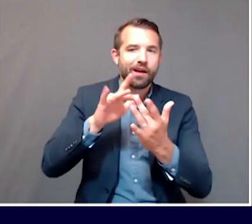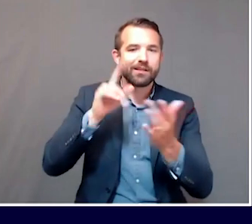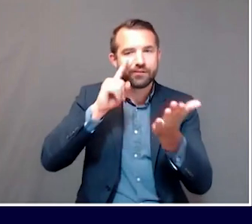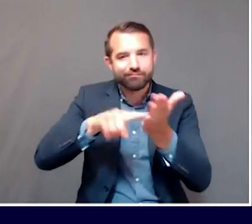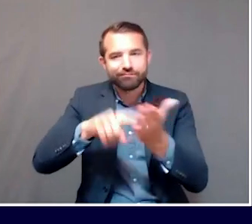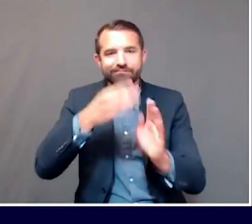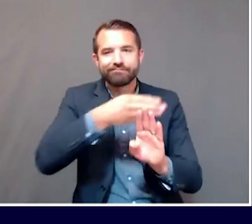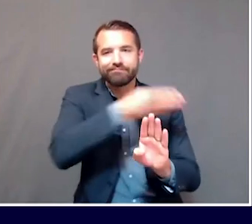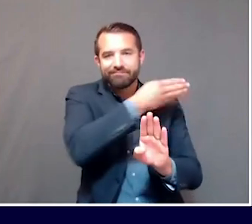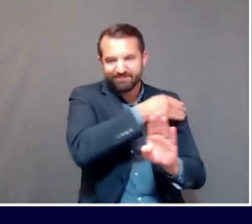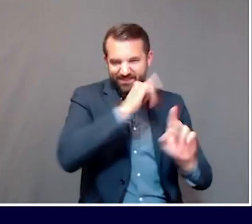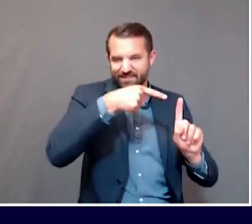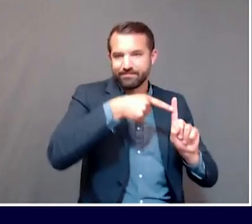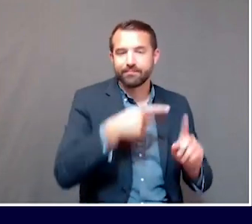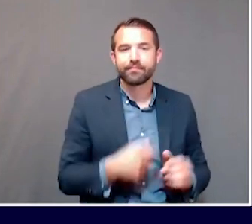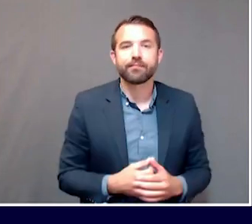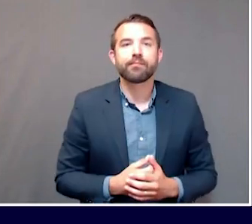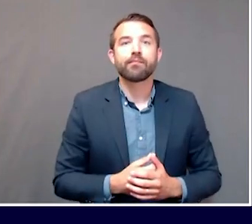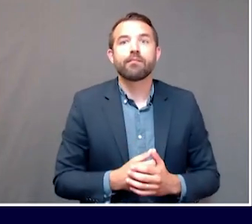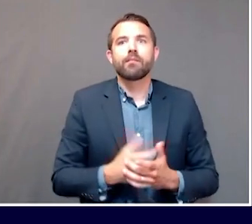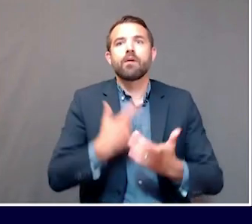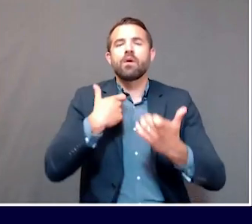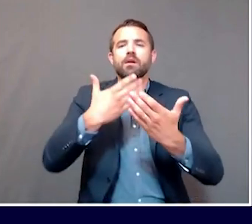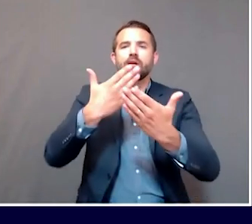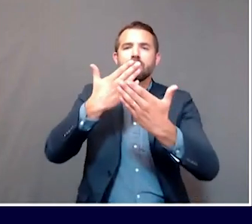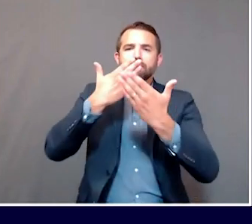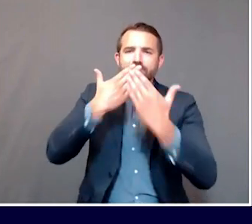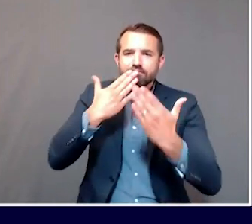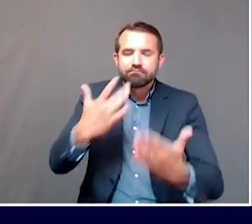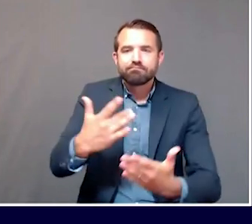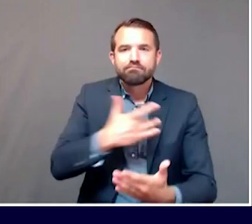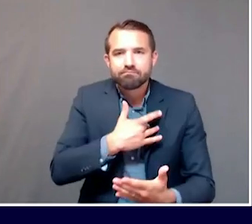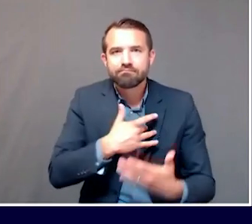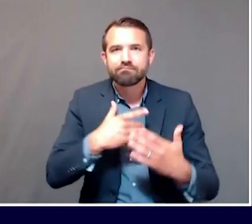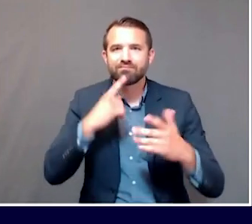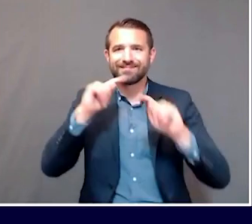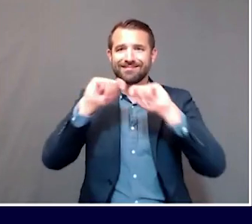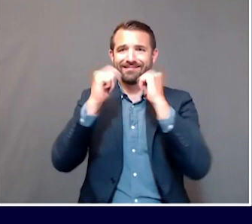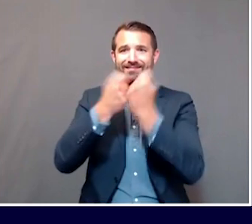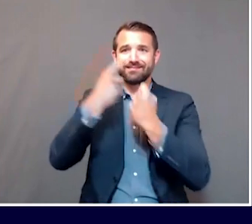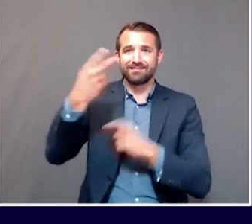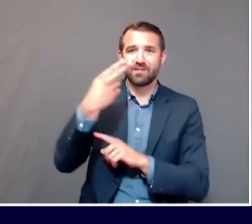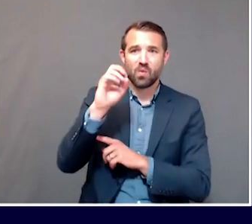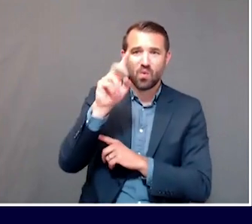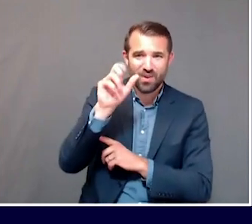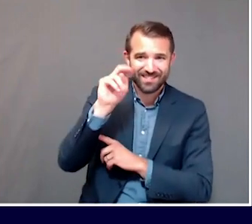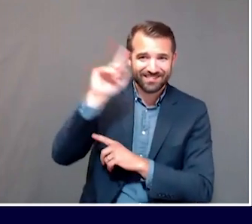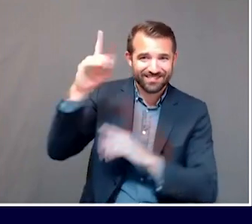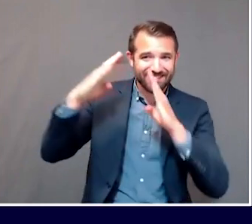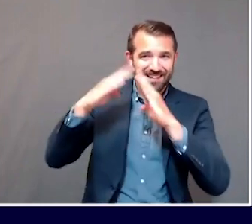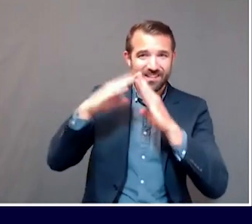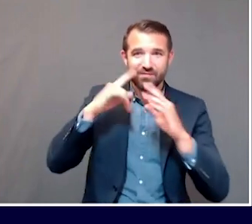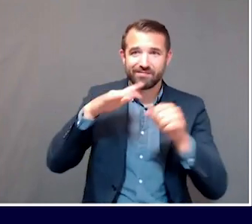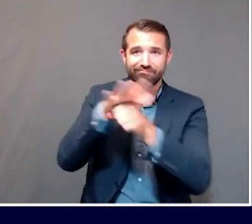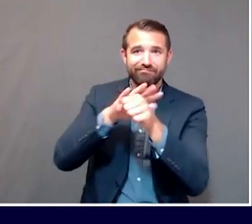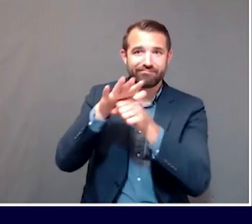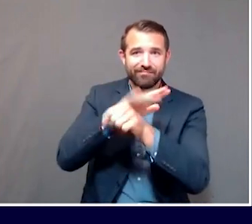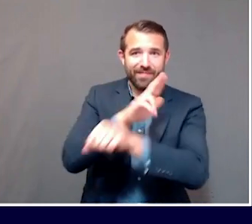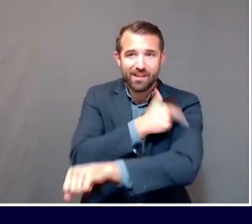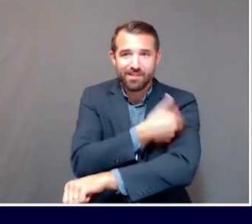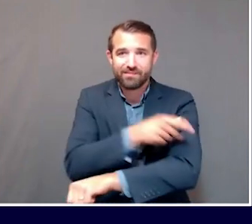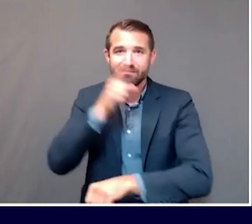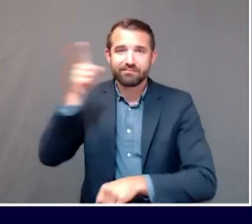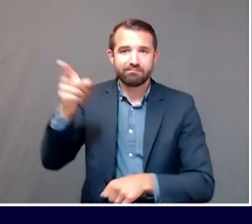offer my heartfelt thanks to the entire team at Holton Regional Hospital. In a matter of about 36 hours, they went